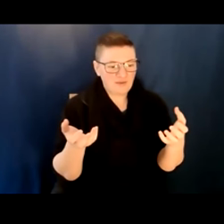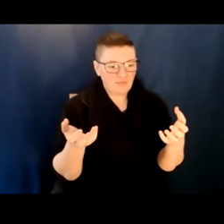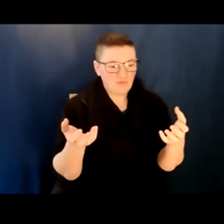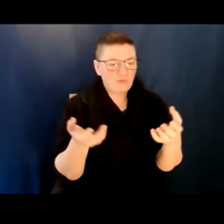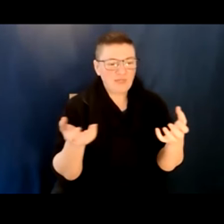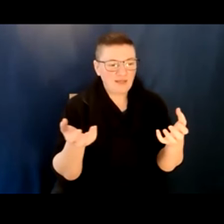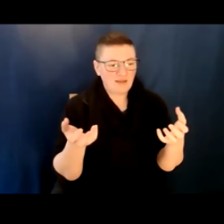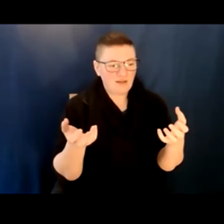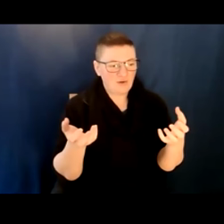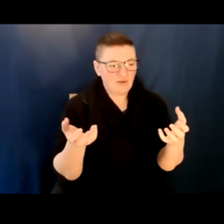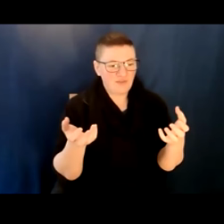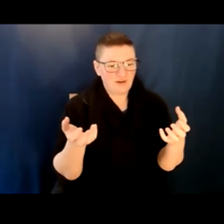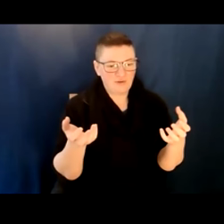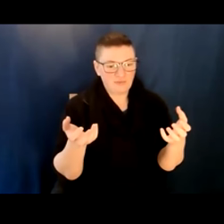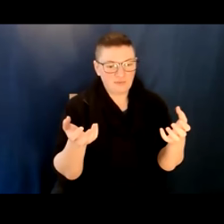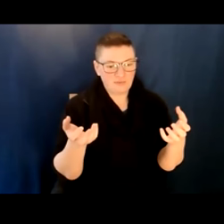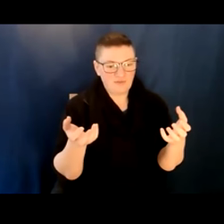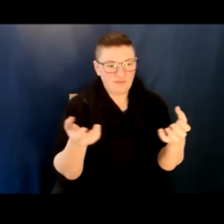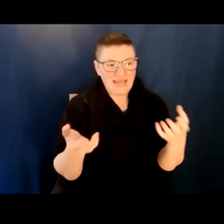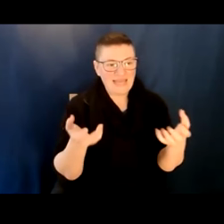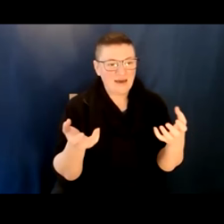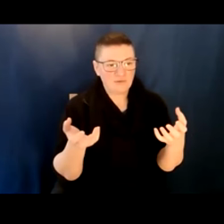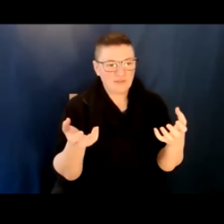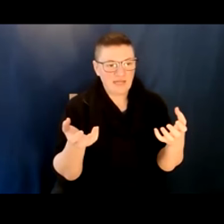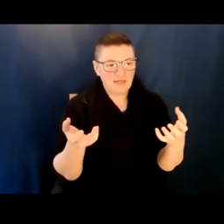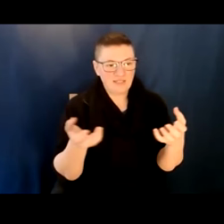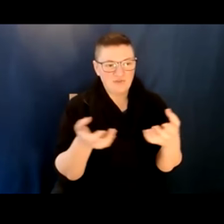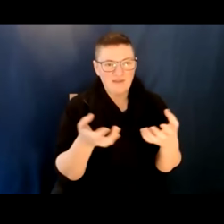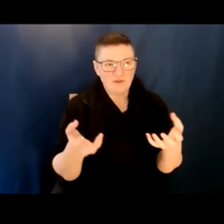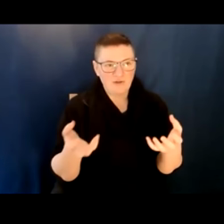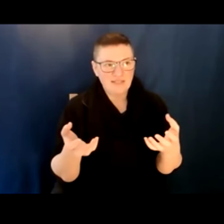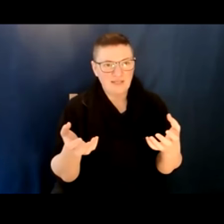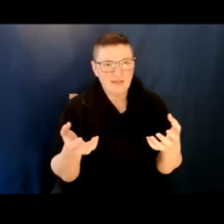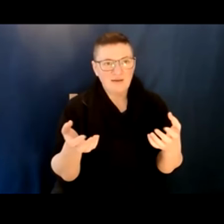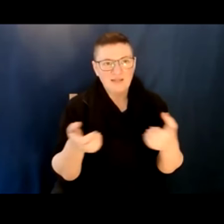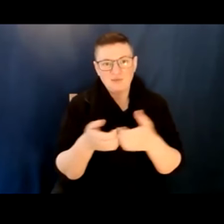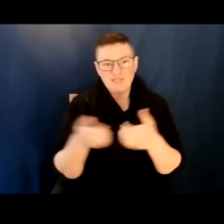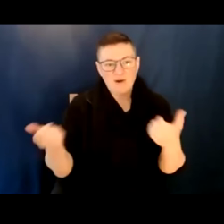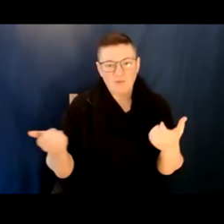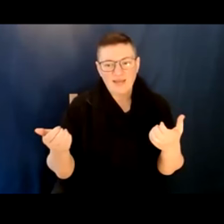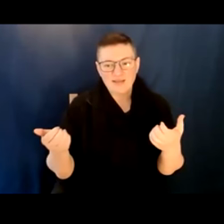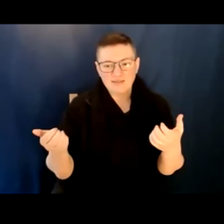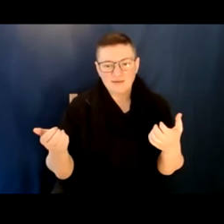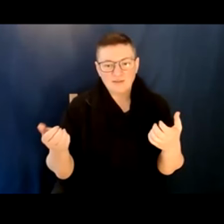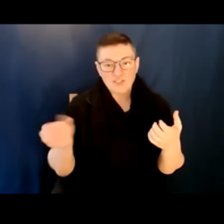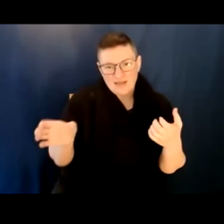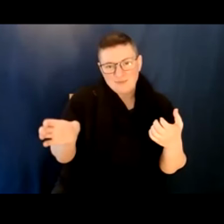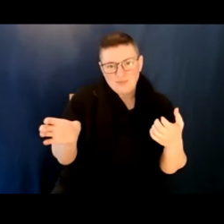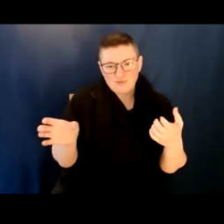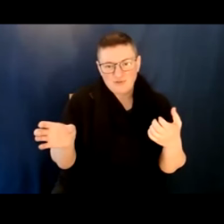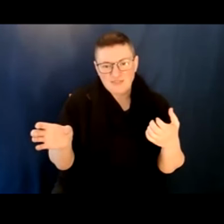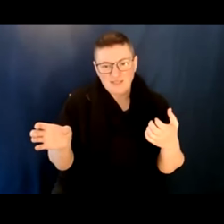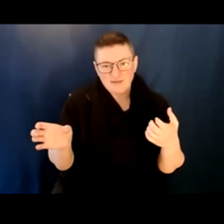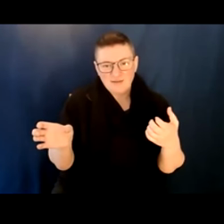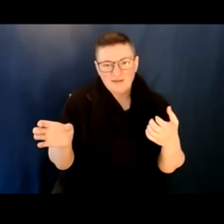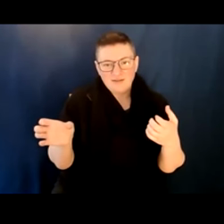If presumably, you know, if they're hanging out and he's driving her crazy, as soon as they part ways, she stops being